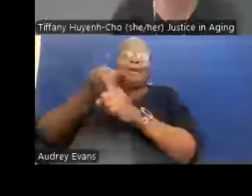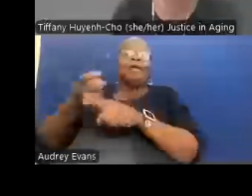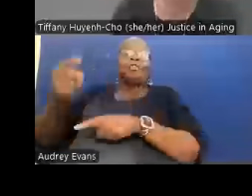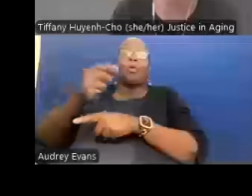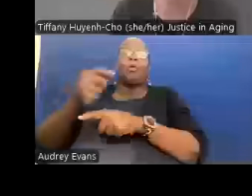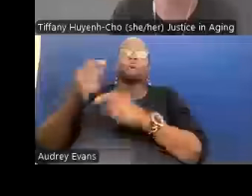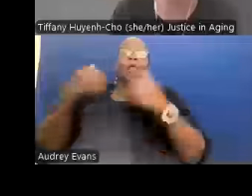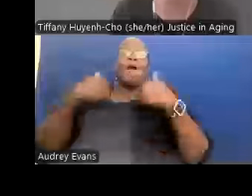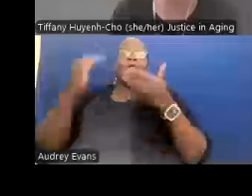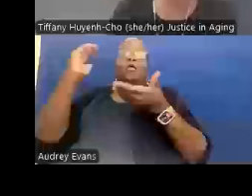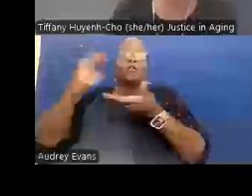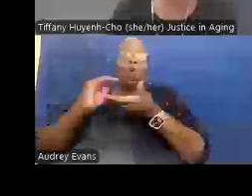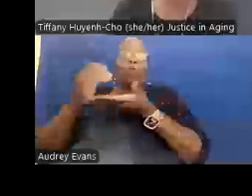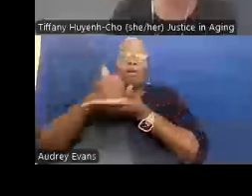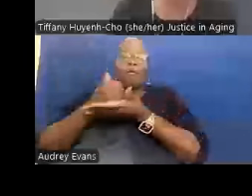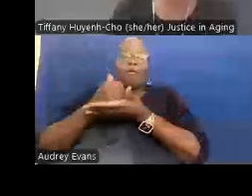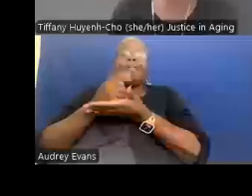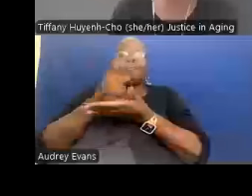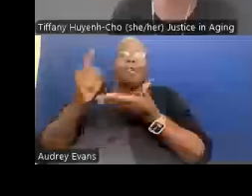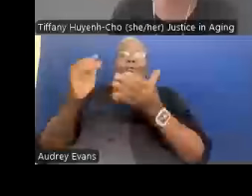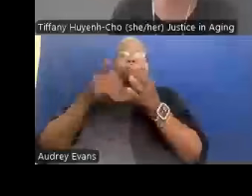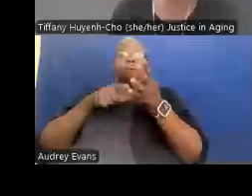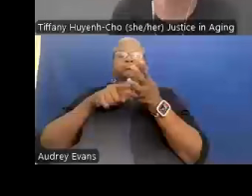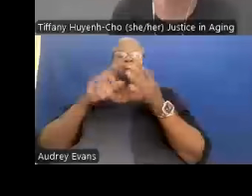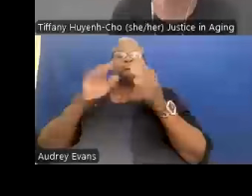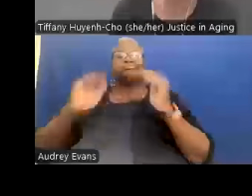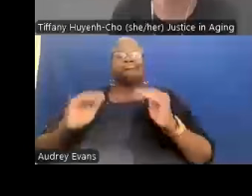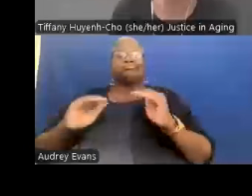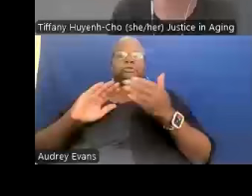older adults in marginalized communities.